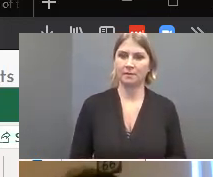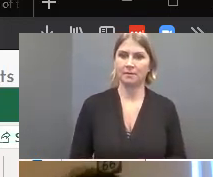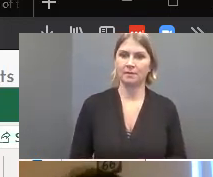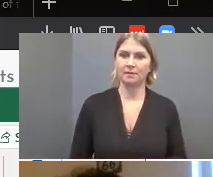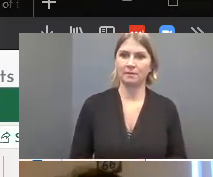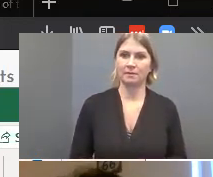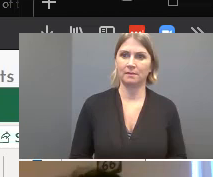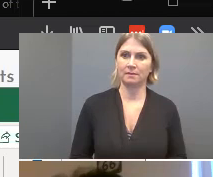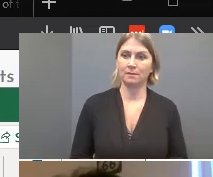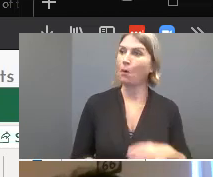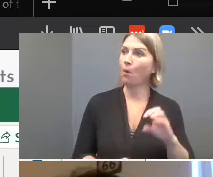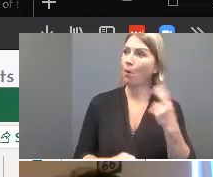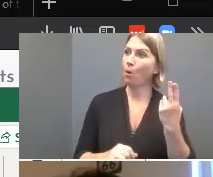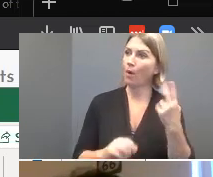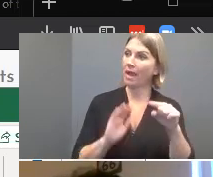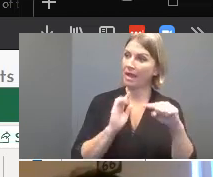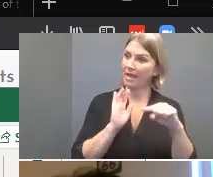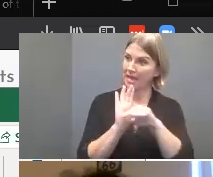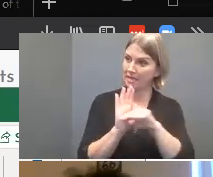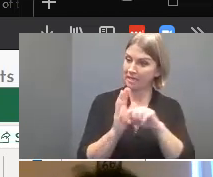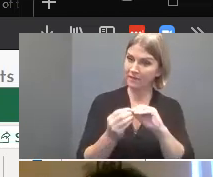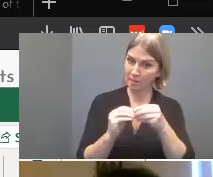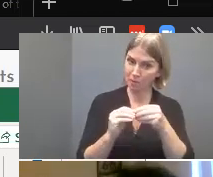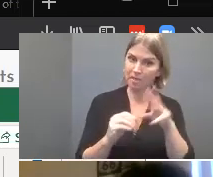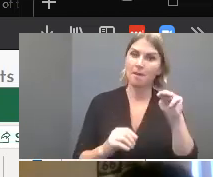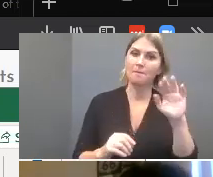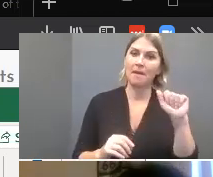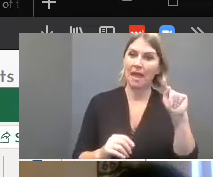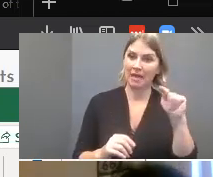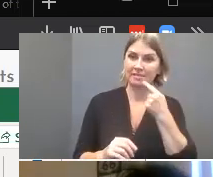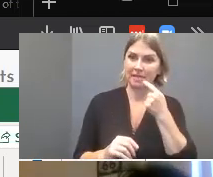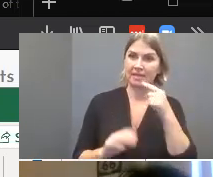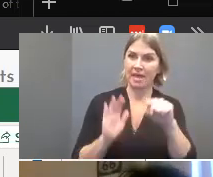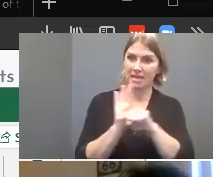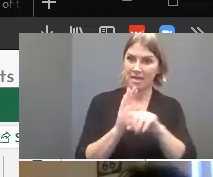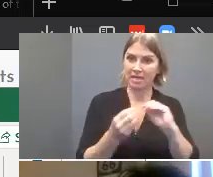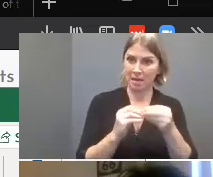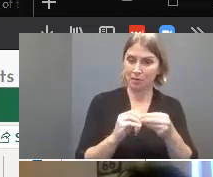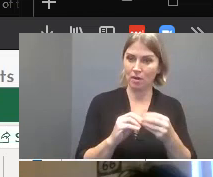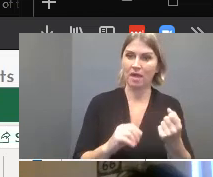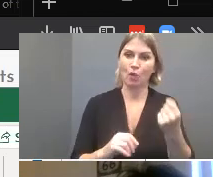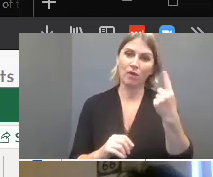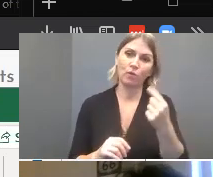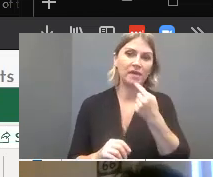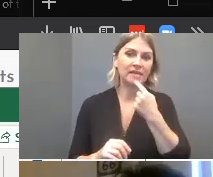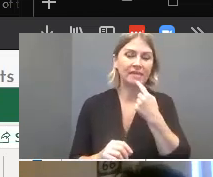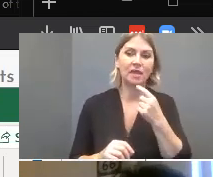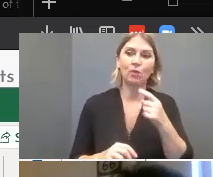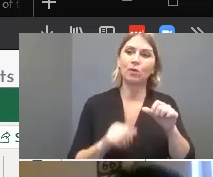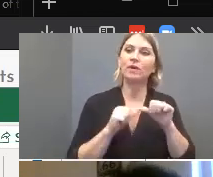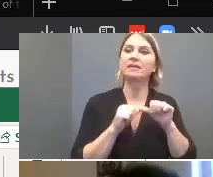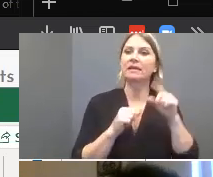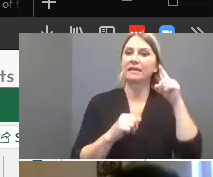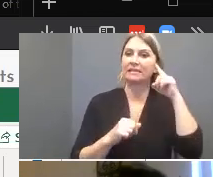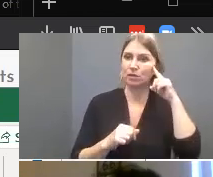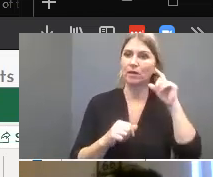Ooh, negative numbers. Matt, we are going to come to negative numbers later, but in essence, again, as I said, we are going to consider n as size